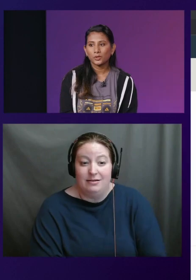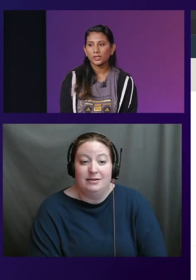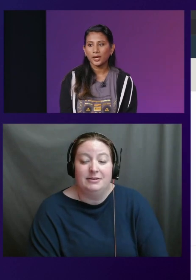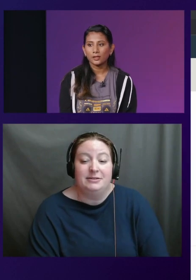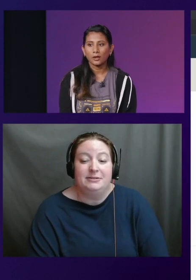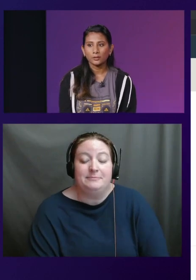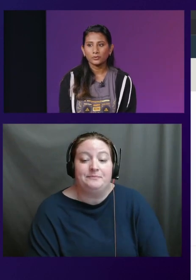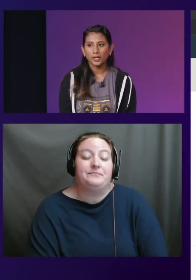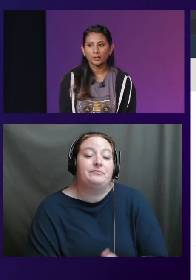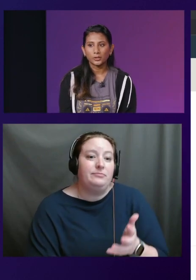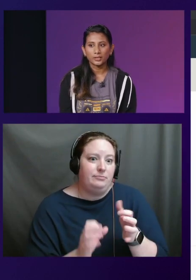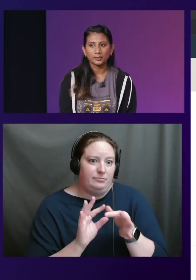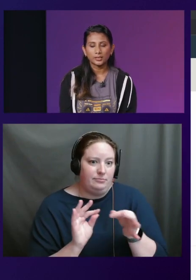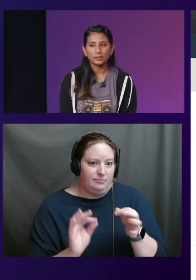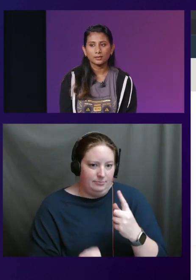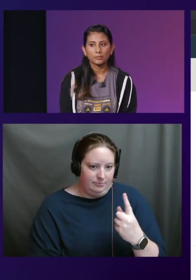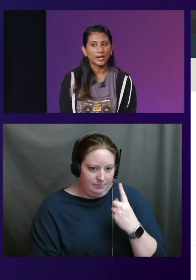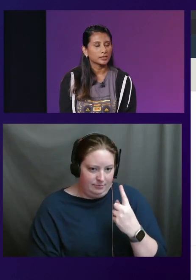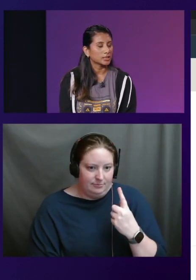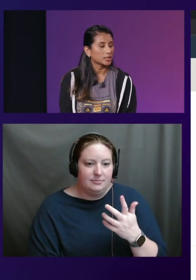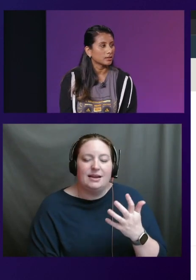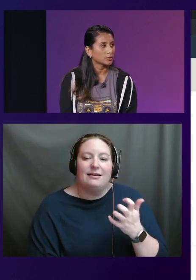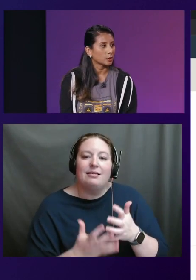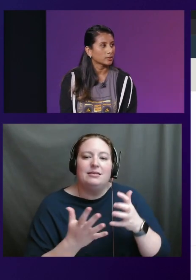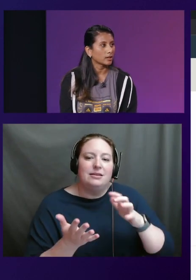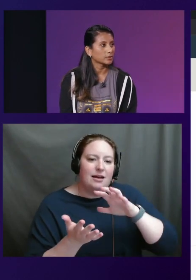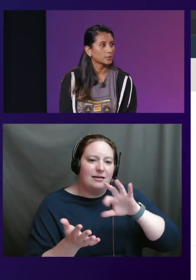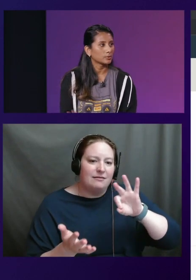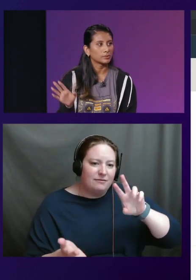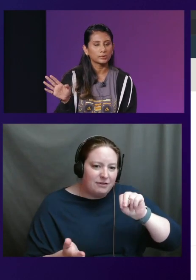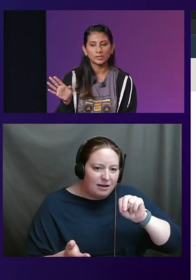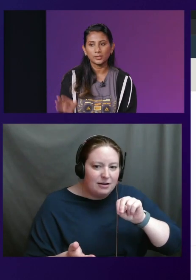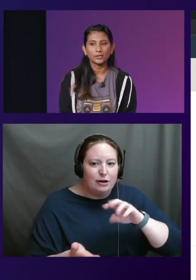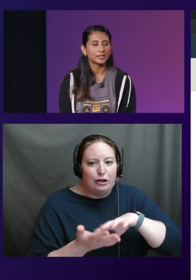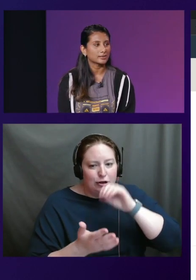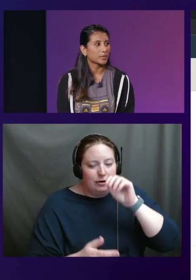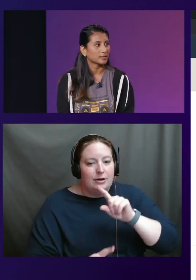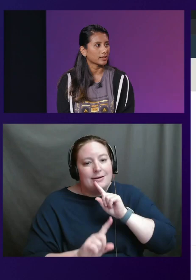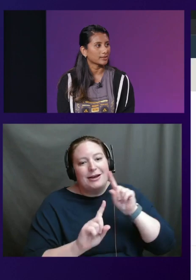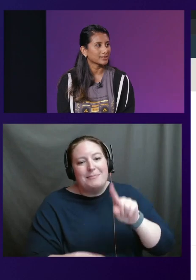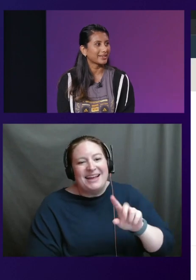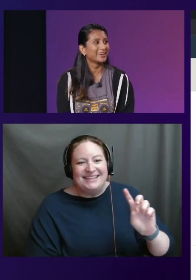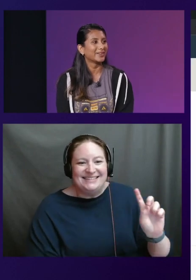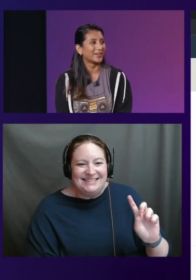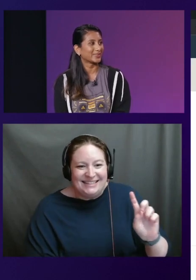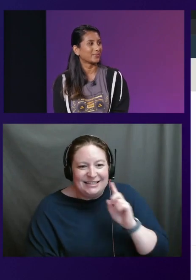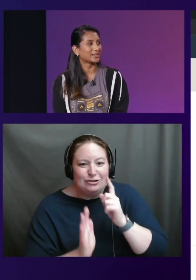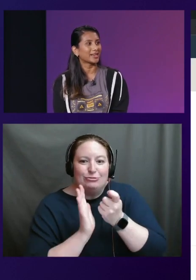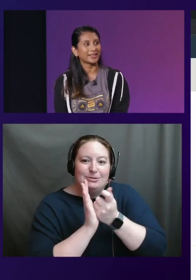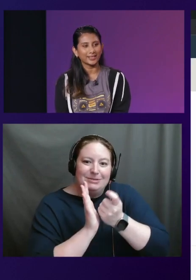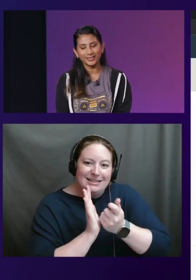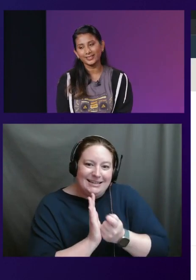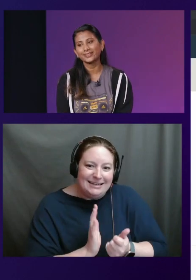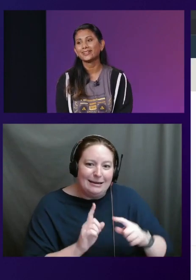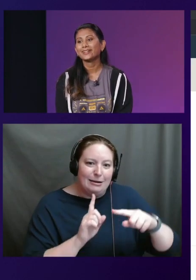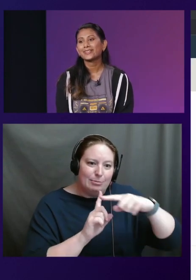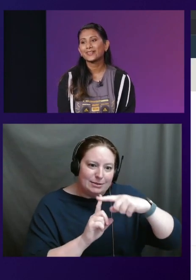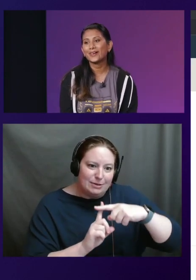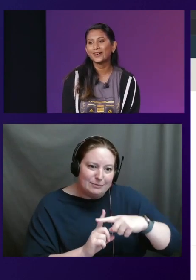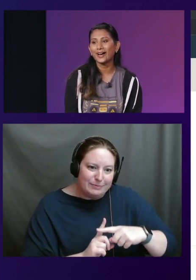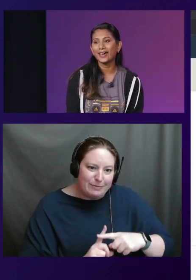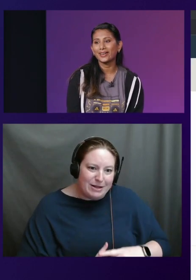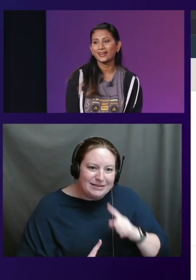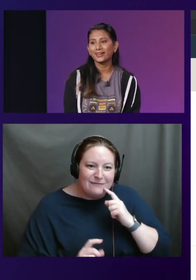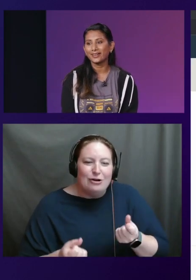mention one thing. I had a lot of fun learning the Command D shortcut to delete all these plus signs on the multi-line editing.